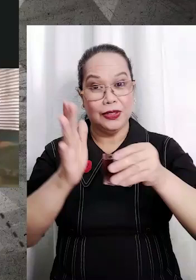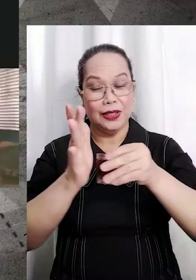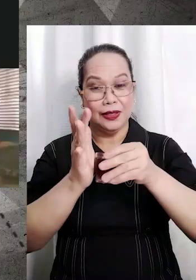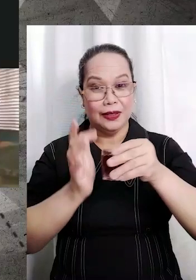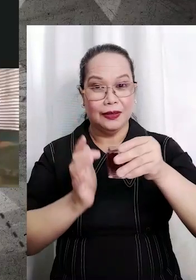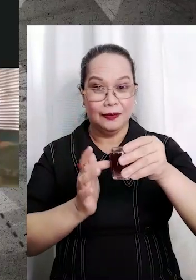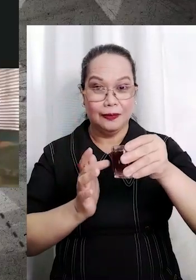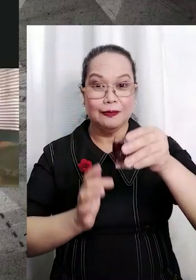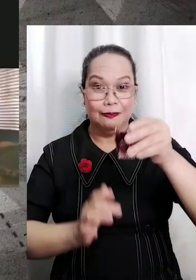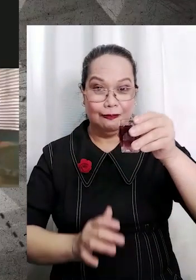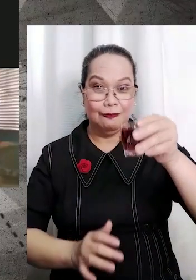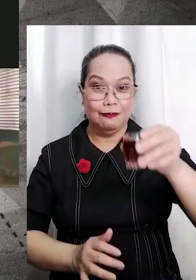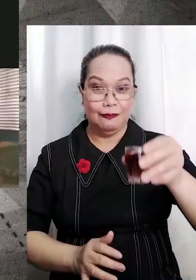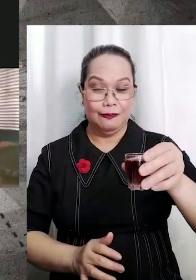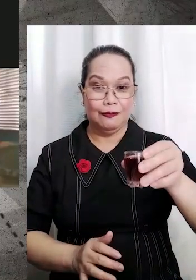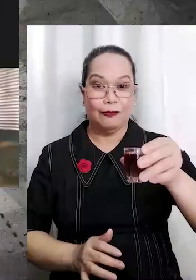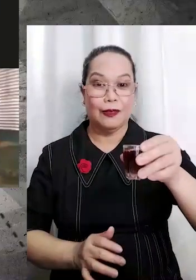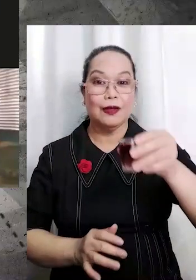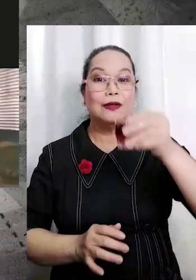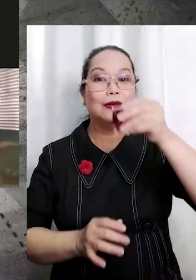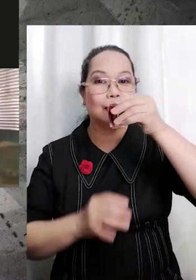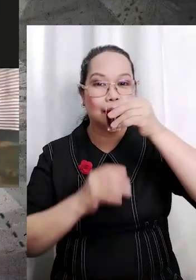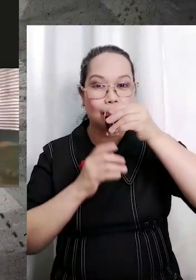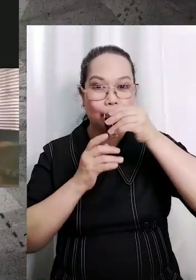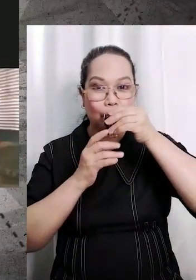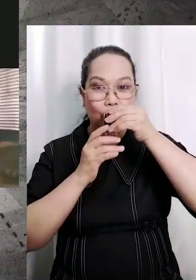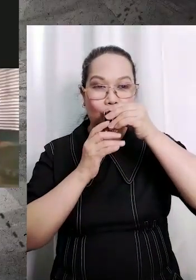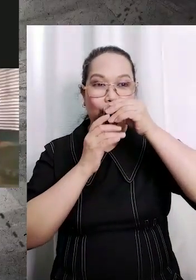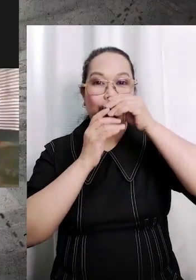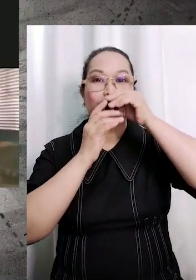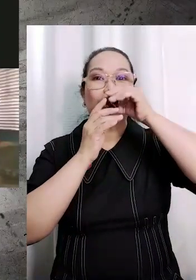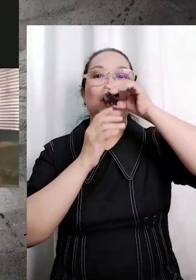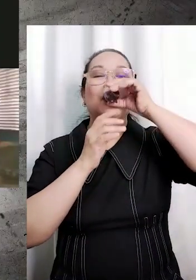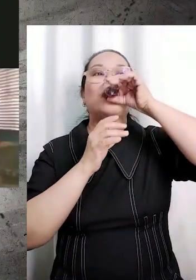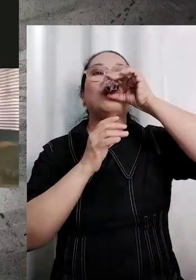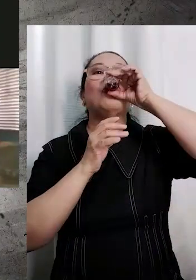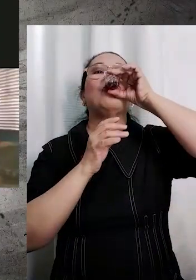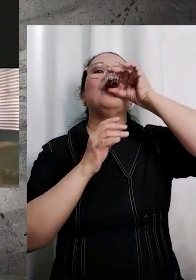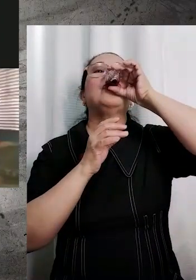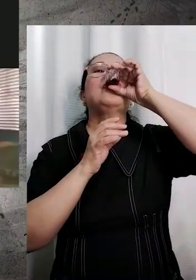in remembrance of me." Let us drink from the cup together.